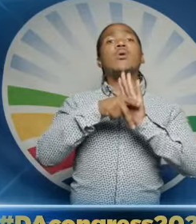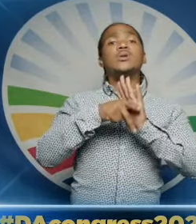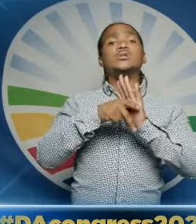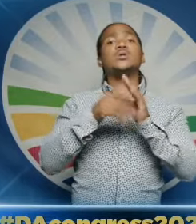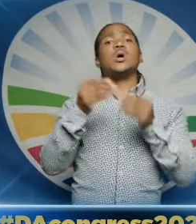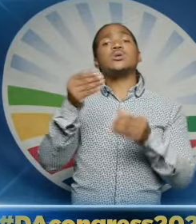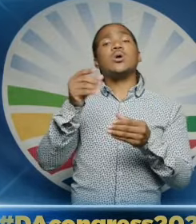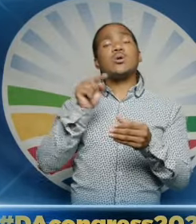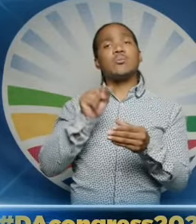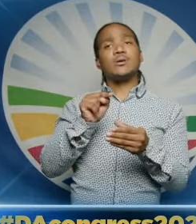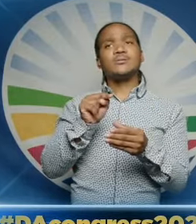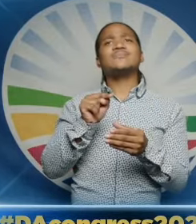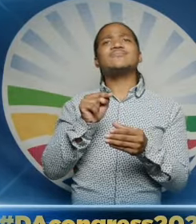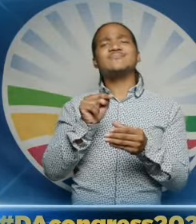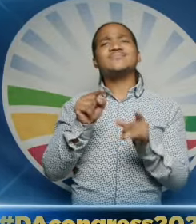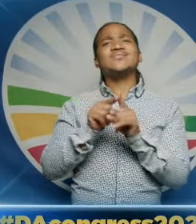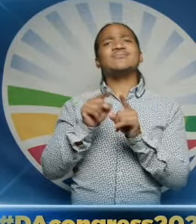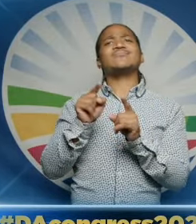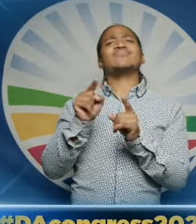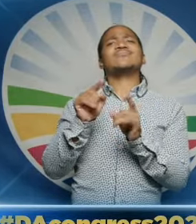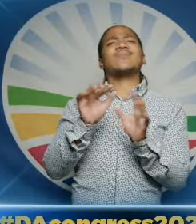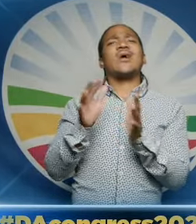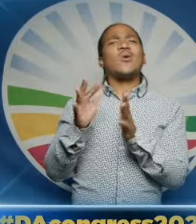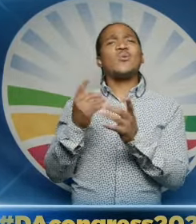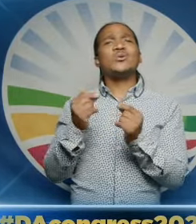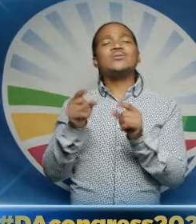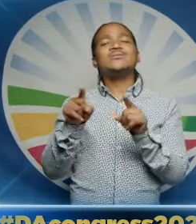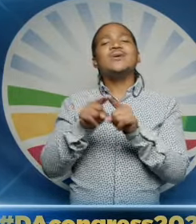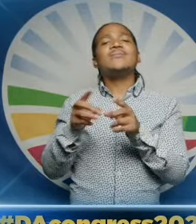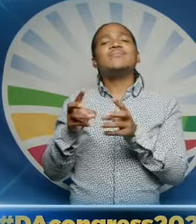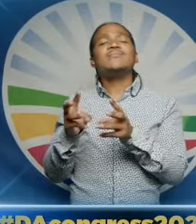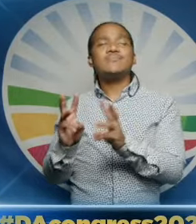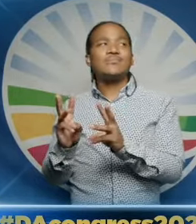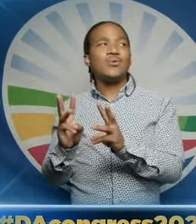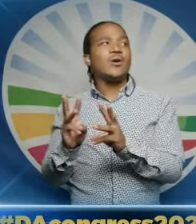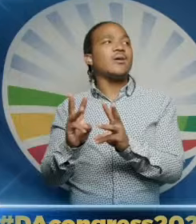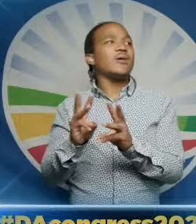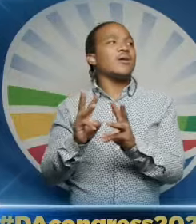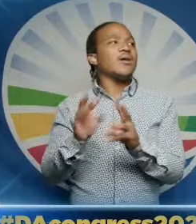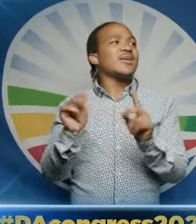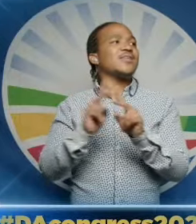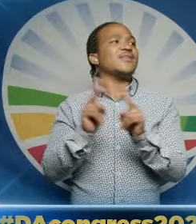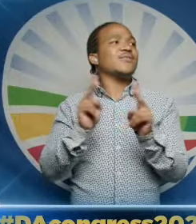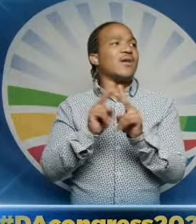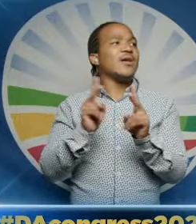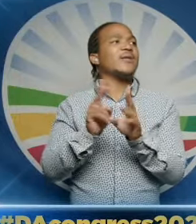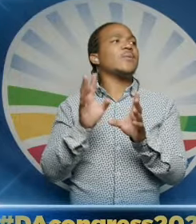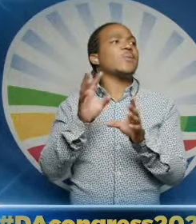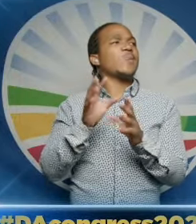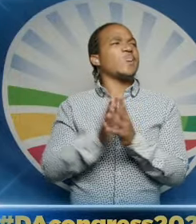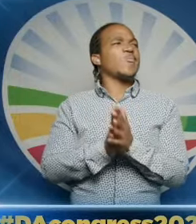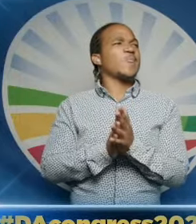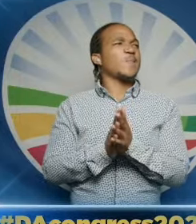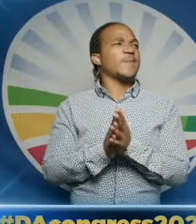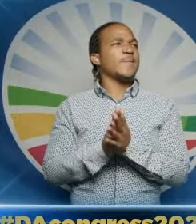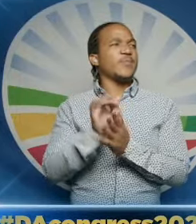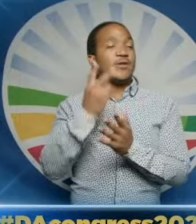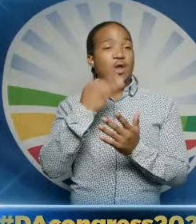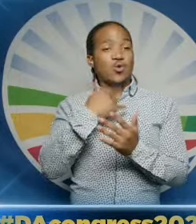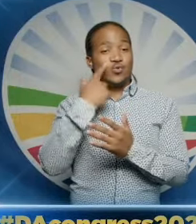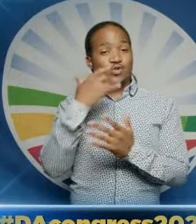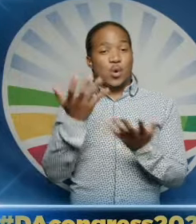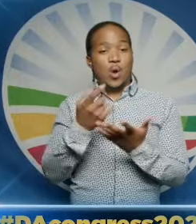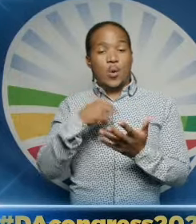how we as a party communicate that to our voters. And as long as the core principles are there, it's very easy to communicate. And if we look at where we are now